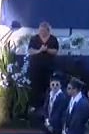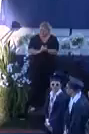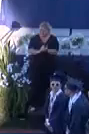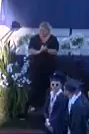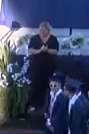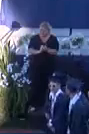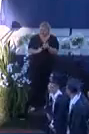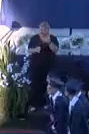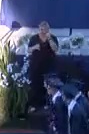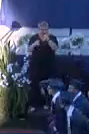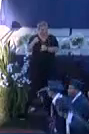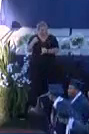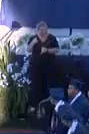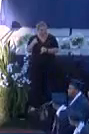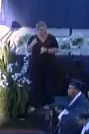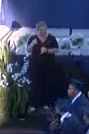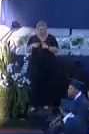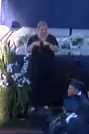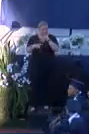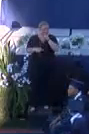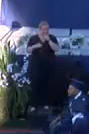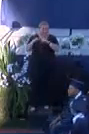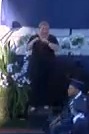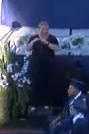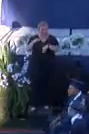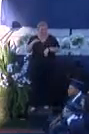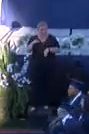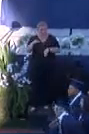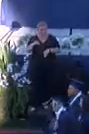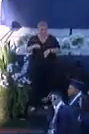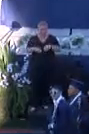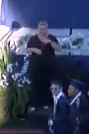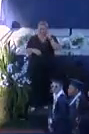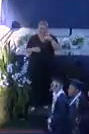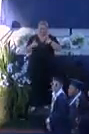And last but not least, scholarships, bronze.